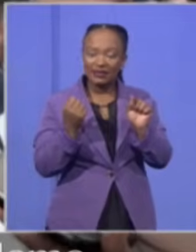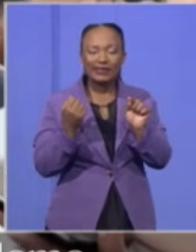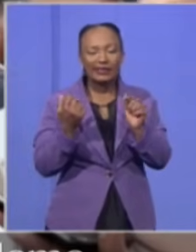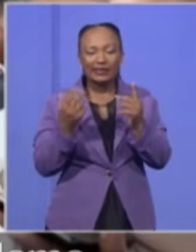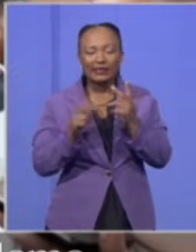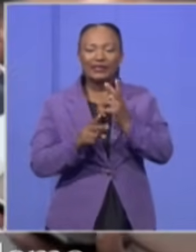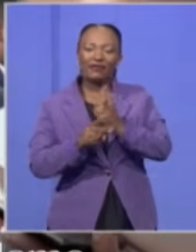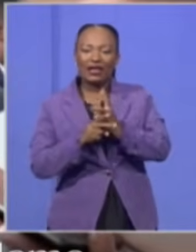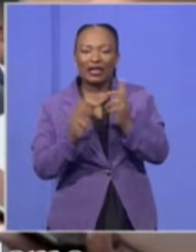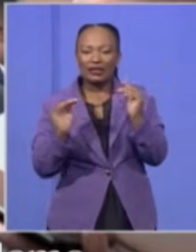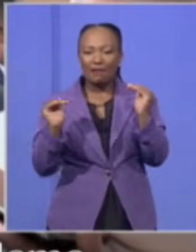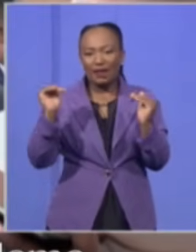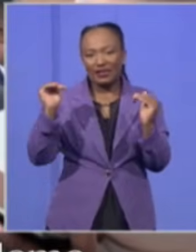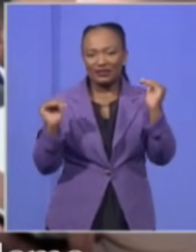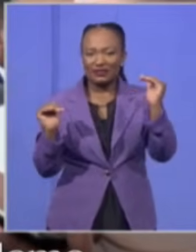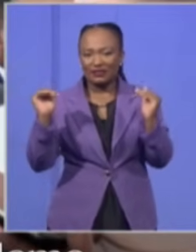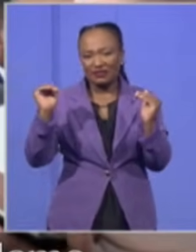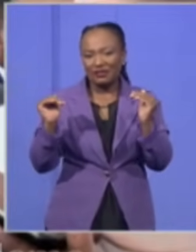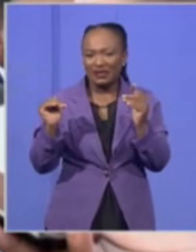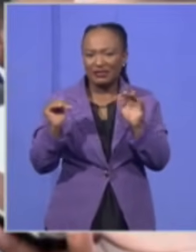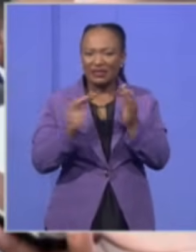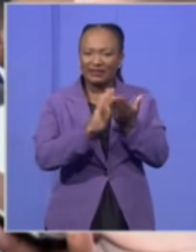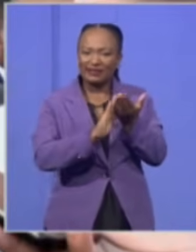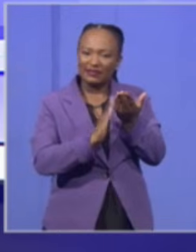balancing act, like an increase had to be made somewhere.